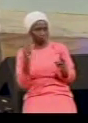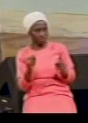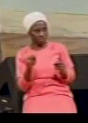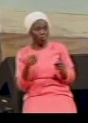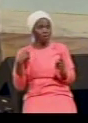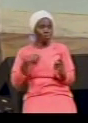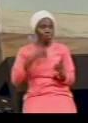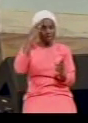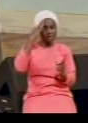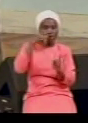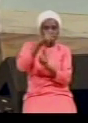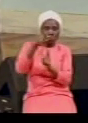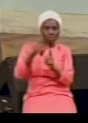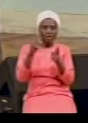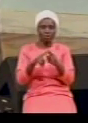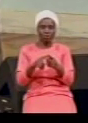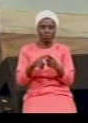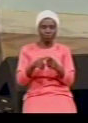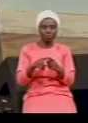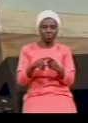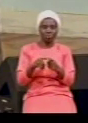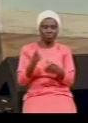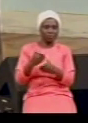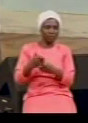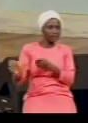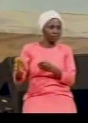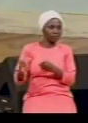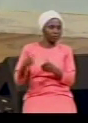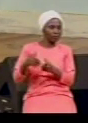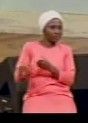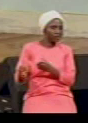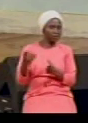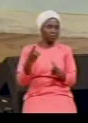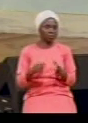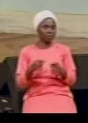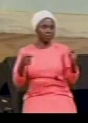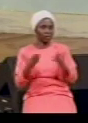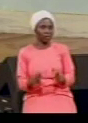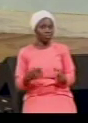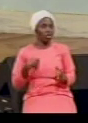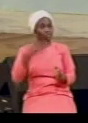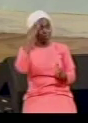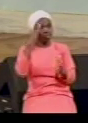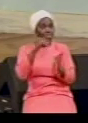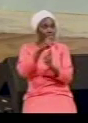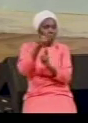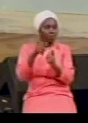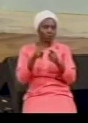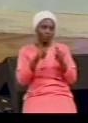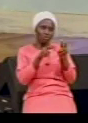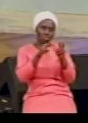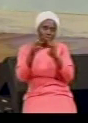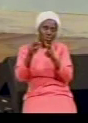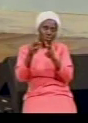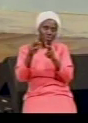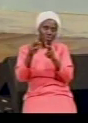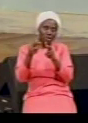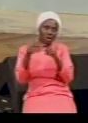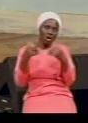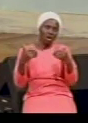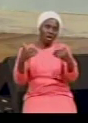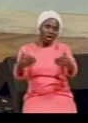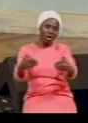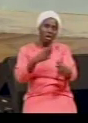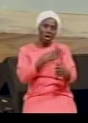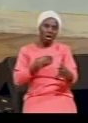know when to resist the enemy. We know when to forge ahead and grab and grip what the